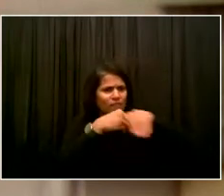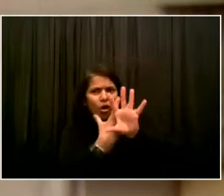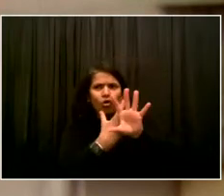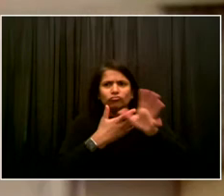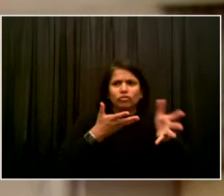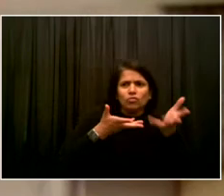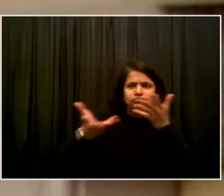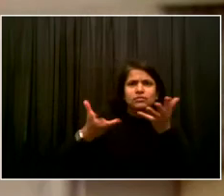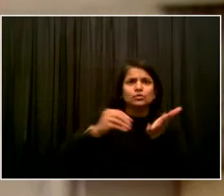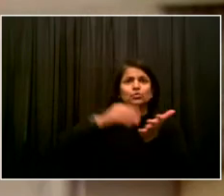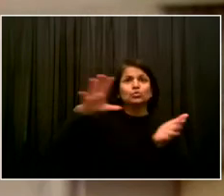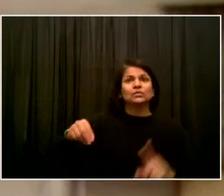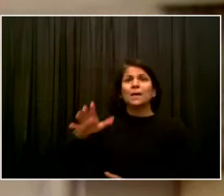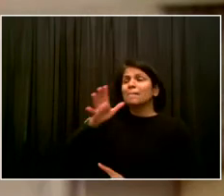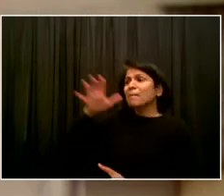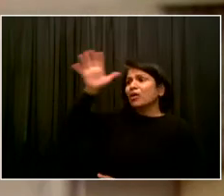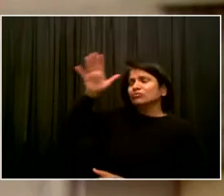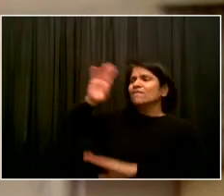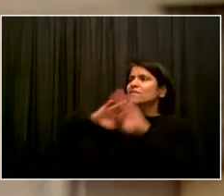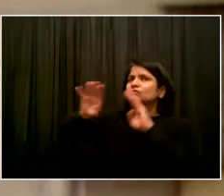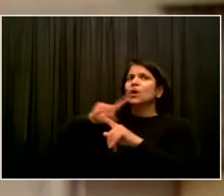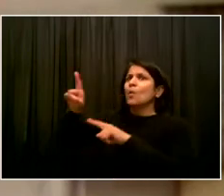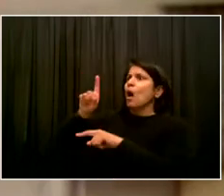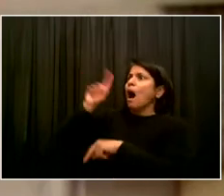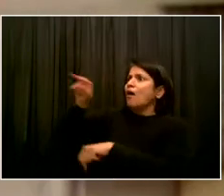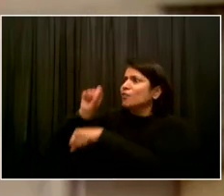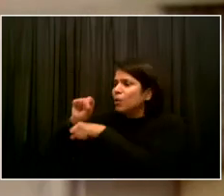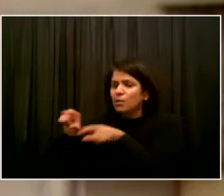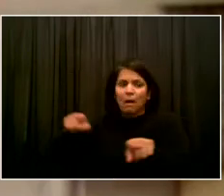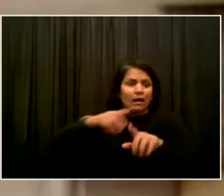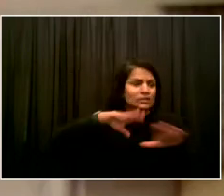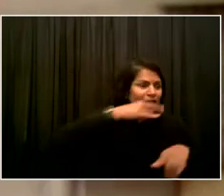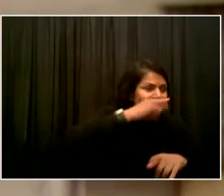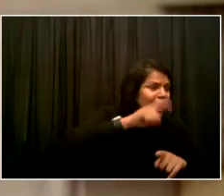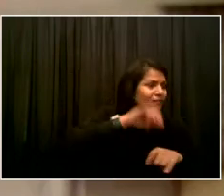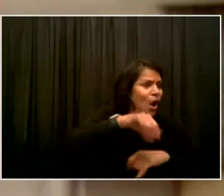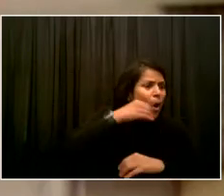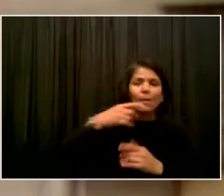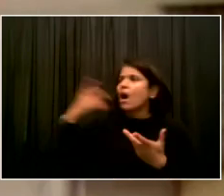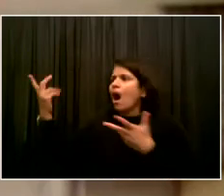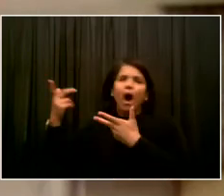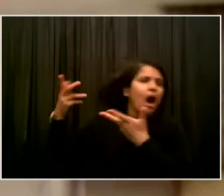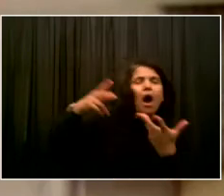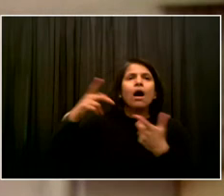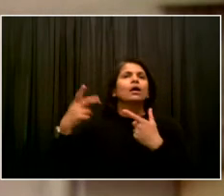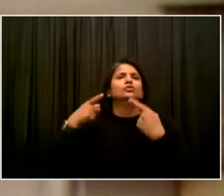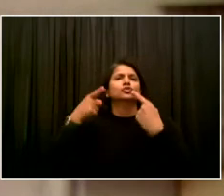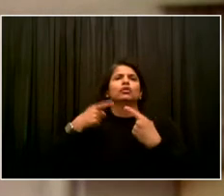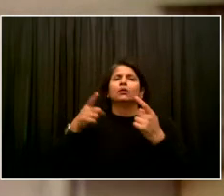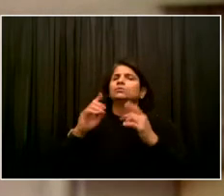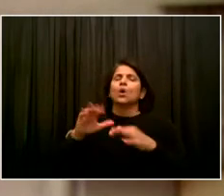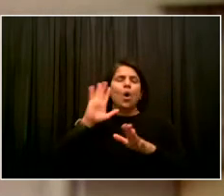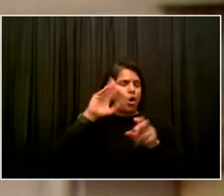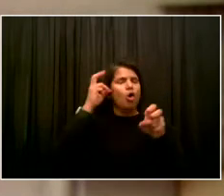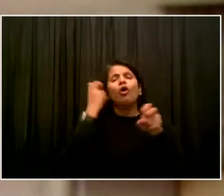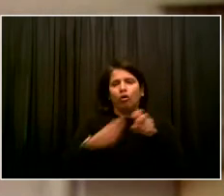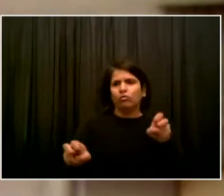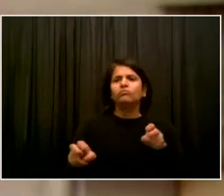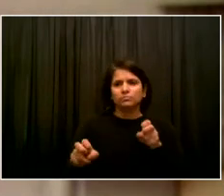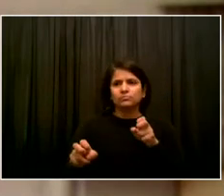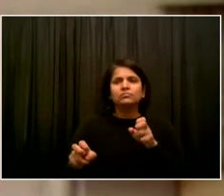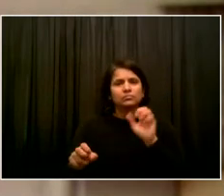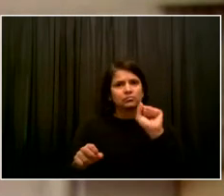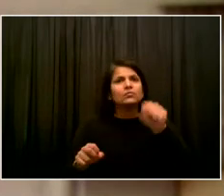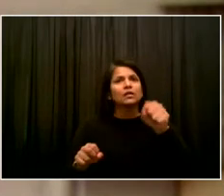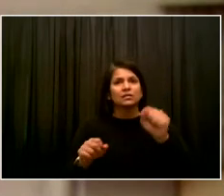their part. But we also understand, as you mentioned, schools are safe as a result of our joint mandates, and I have a